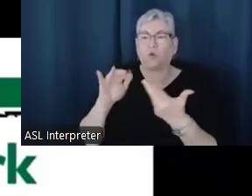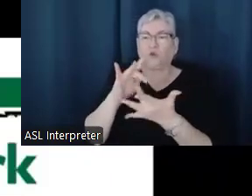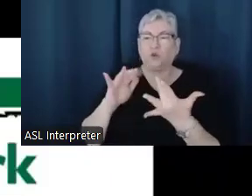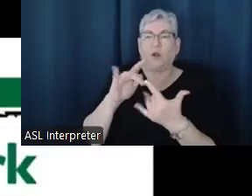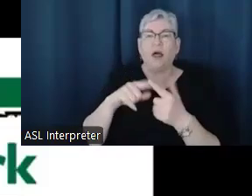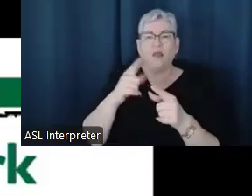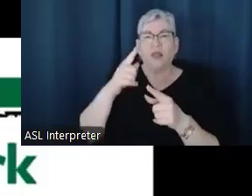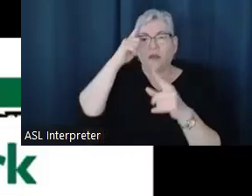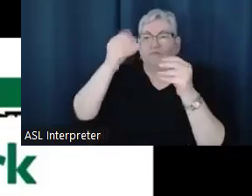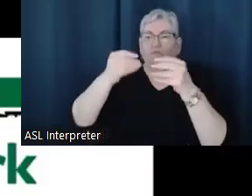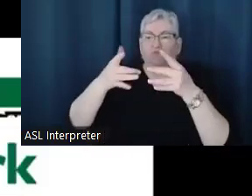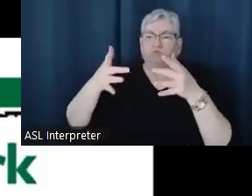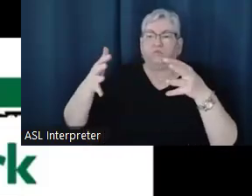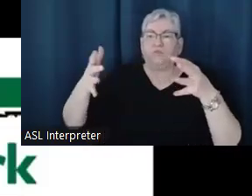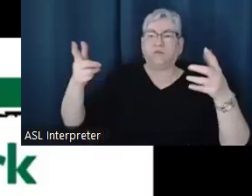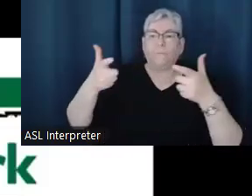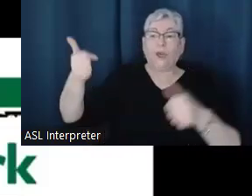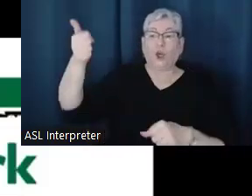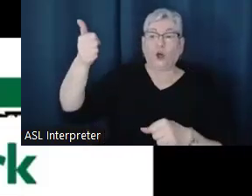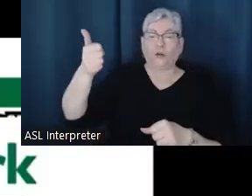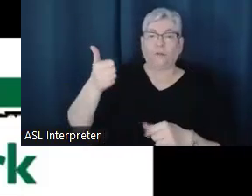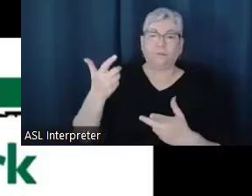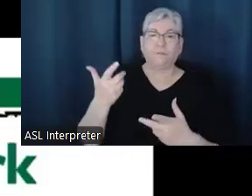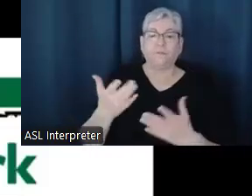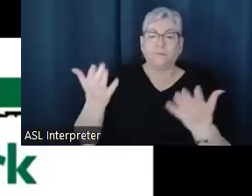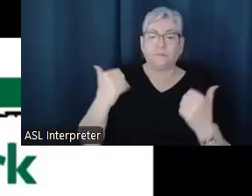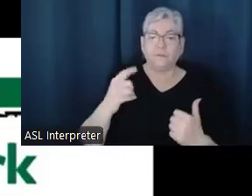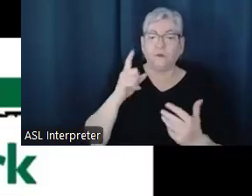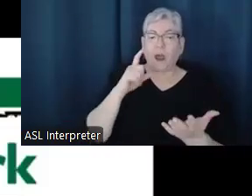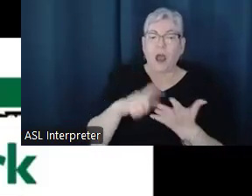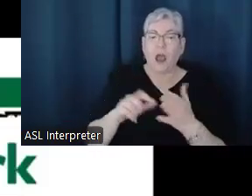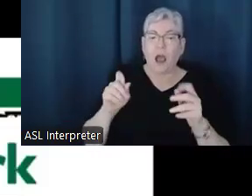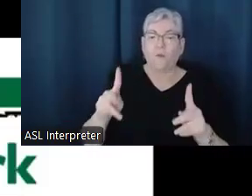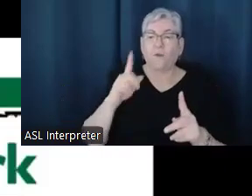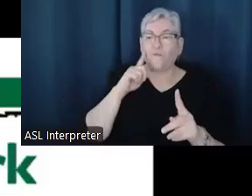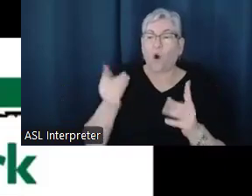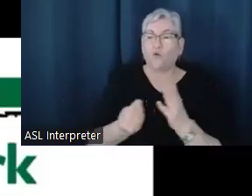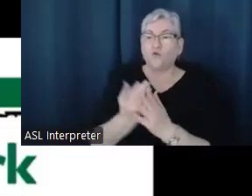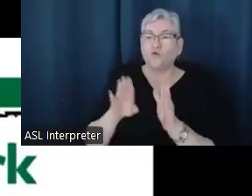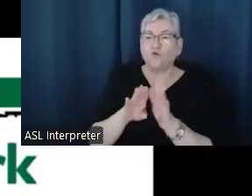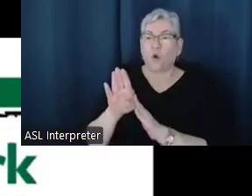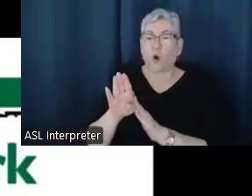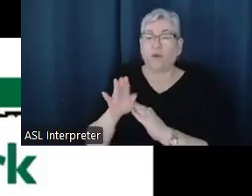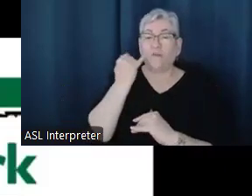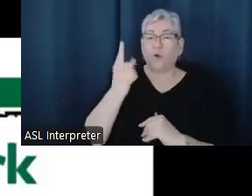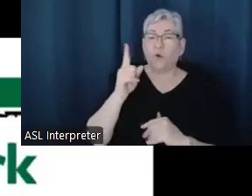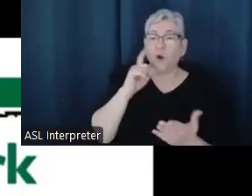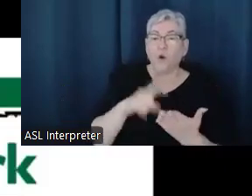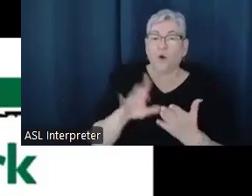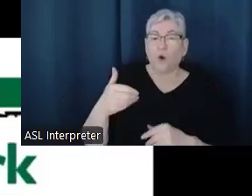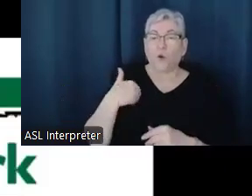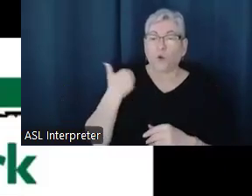is. Definitely recognize opportunities for growth. If you notice that your youth, for